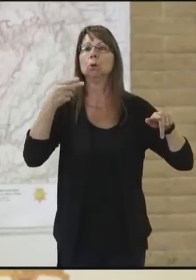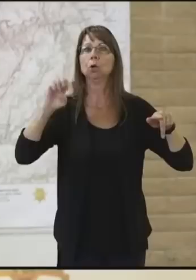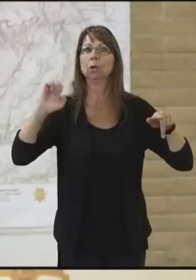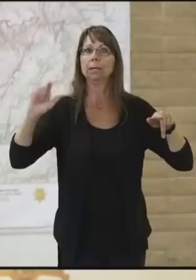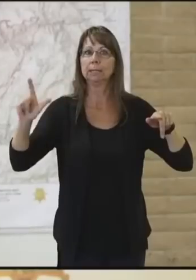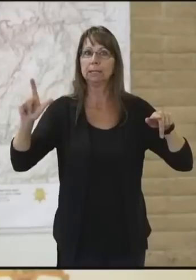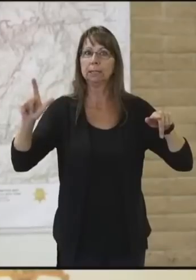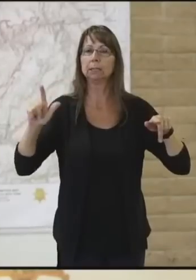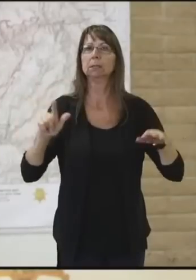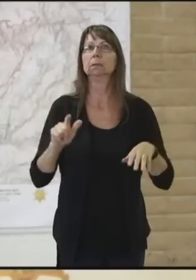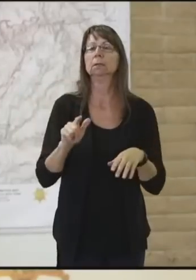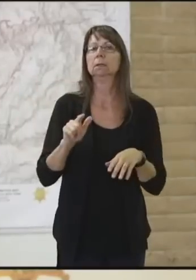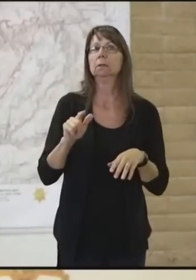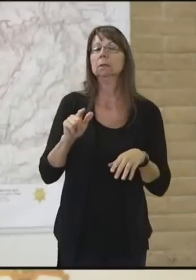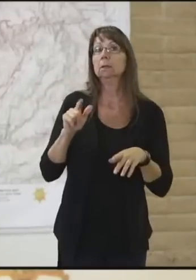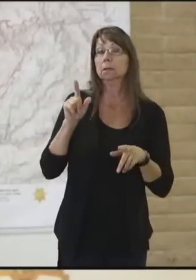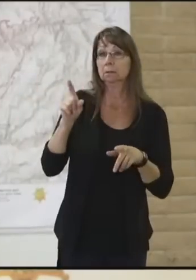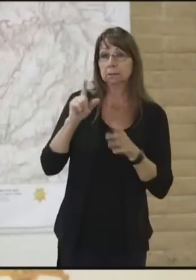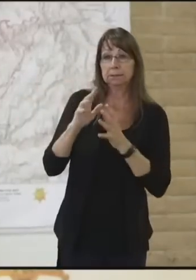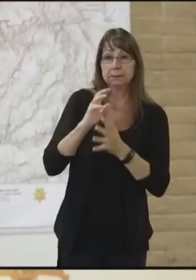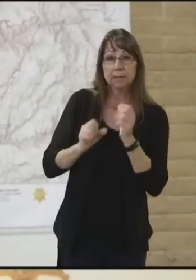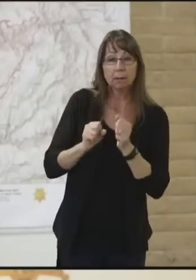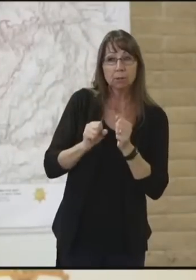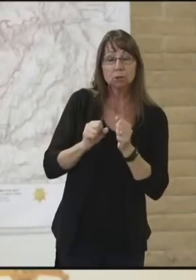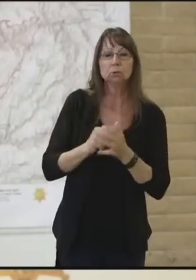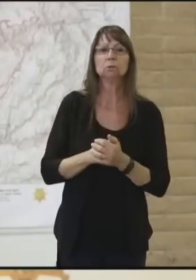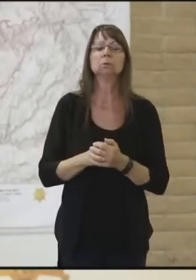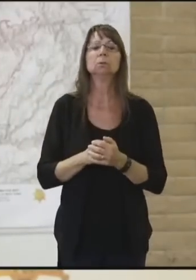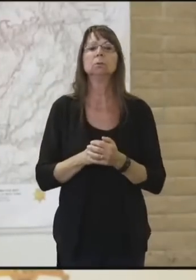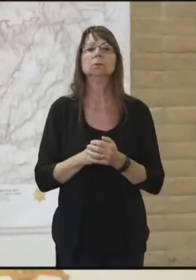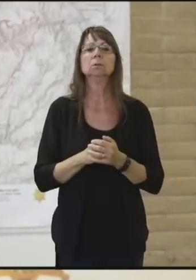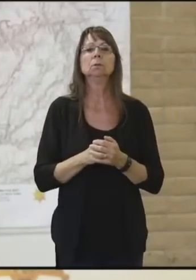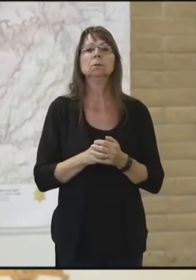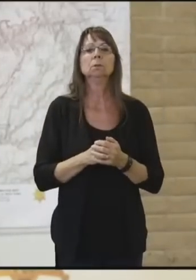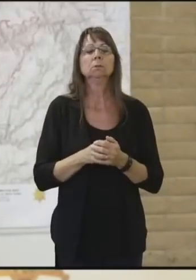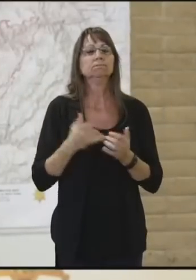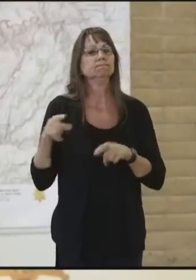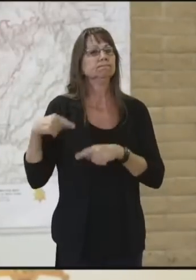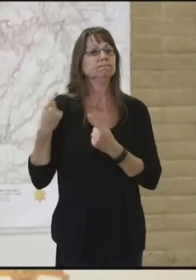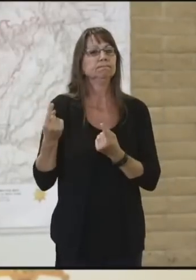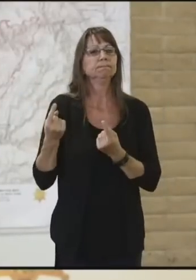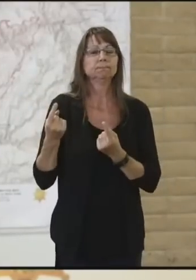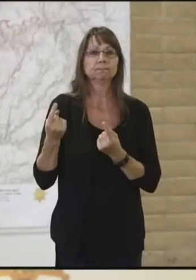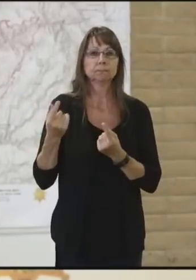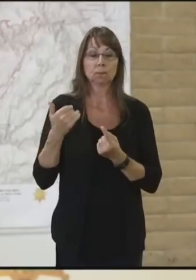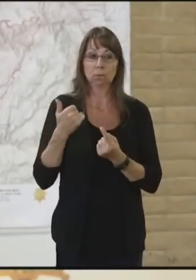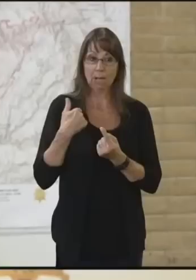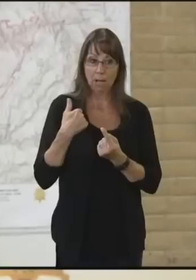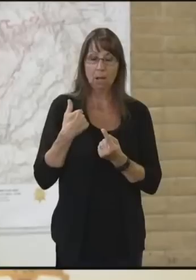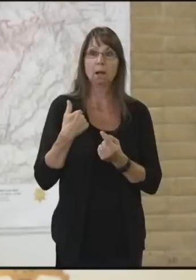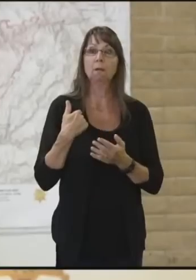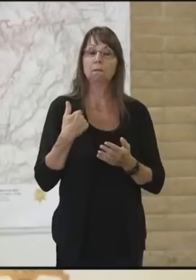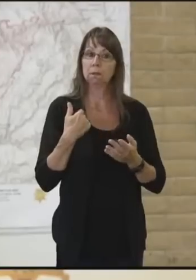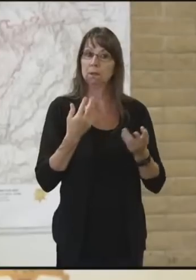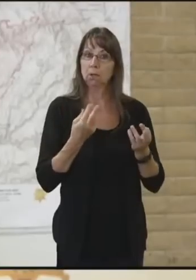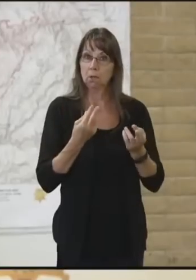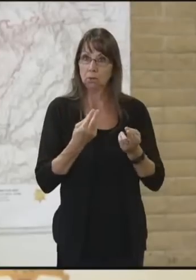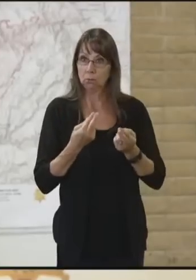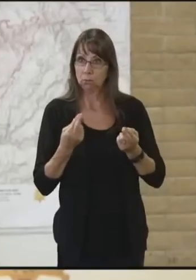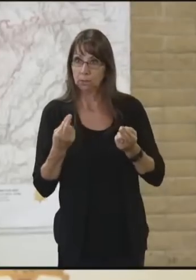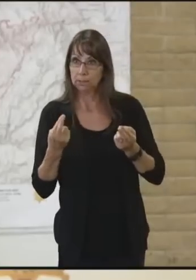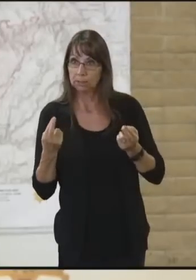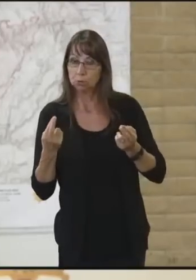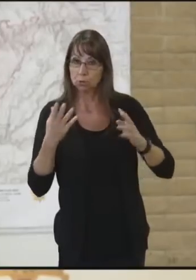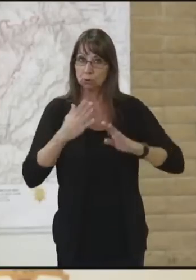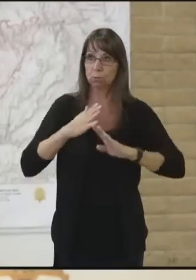of damage to them are. Well, at this point, we, as I said, have resources in doing point